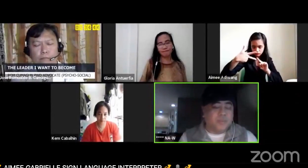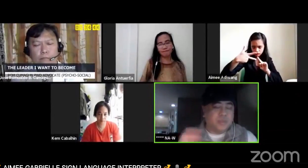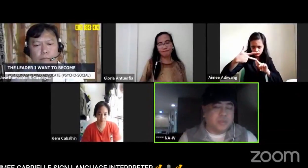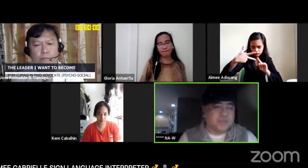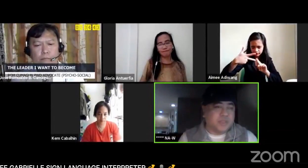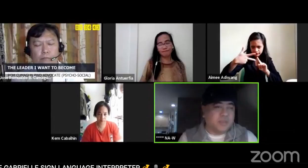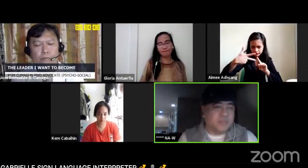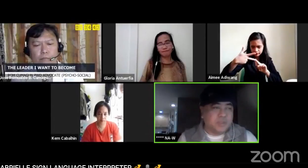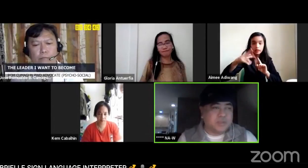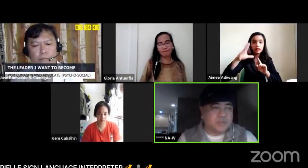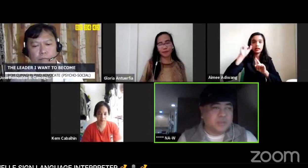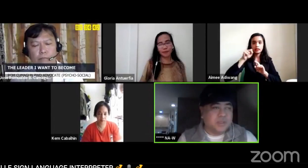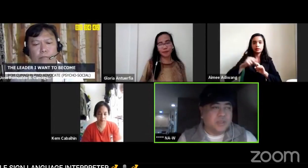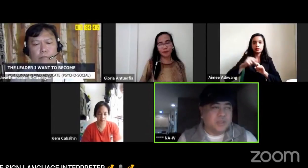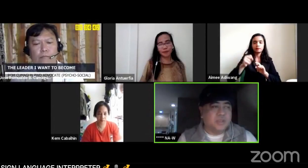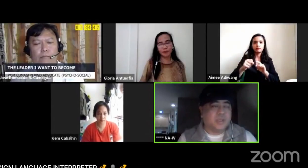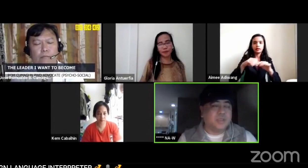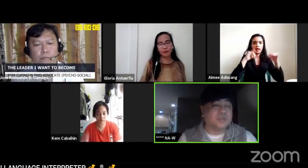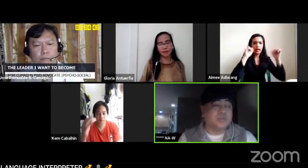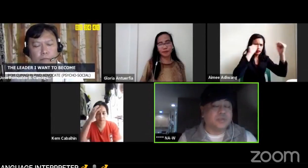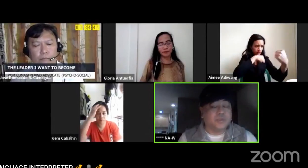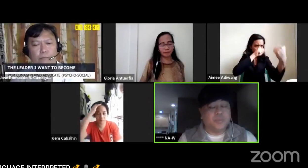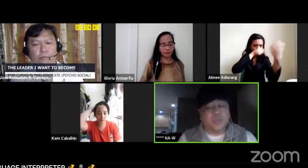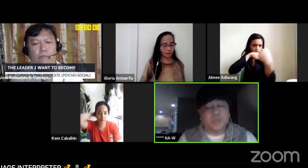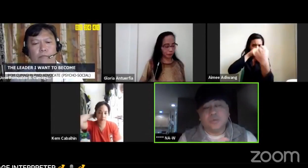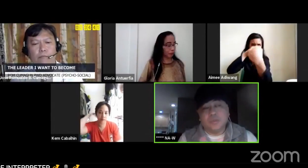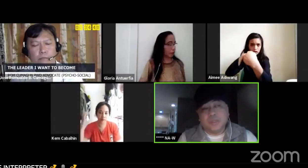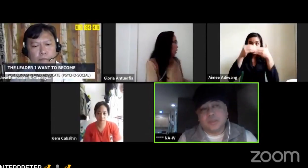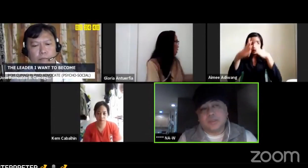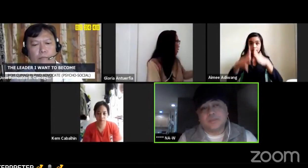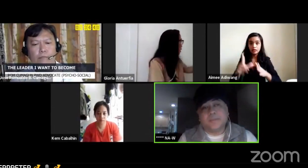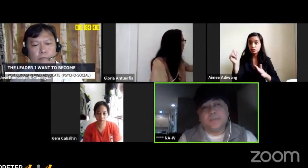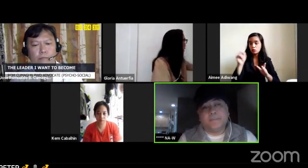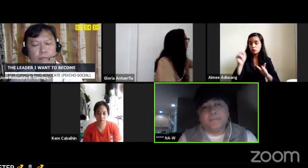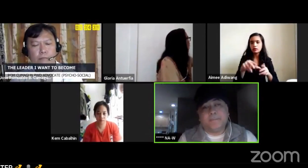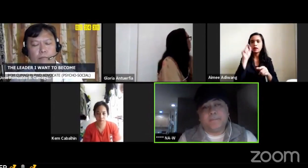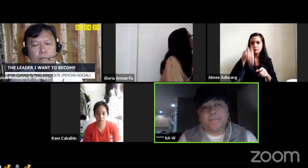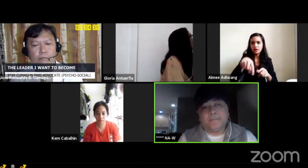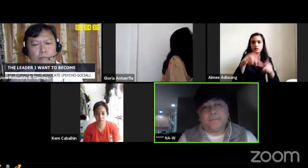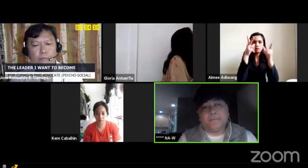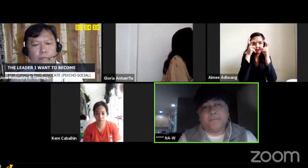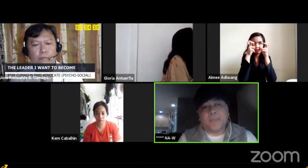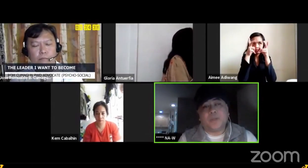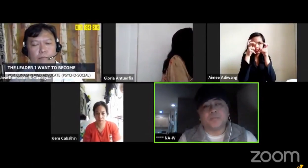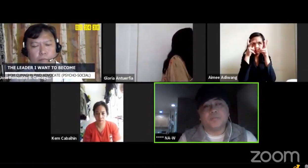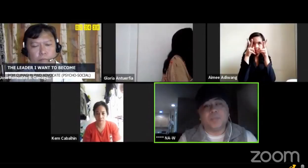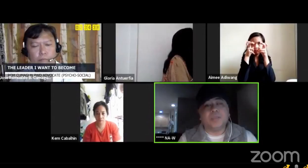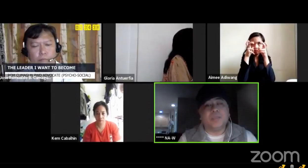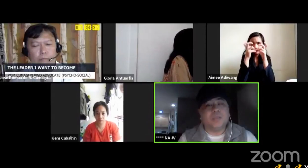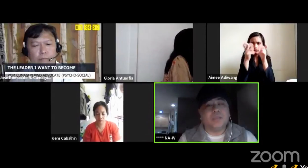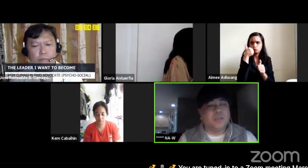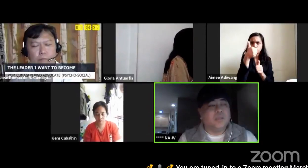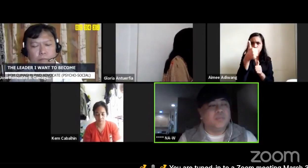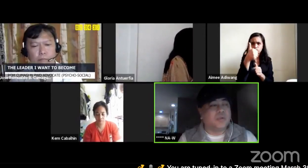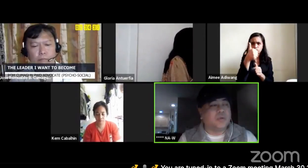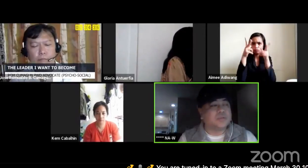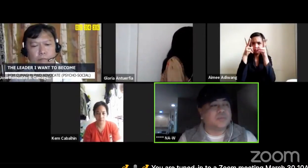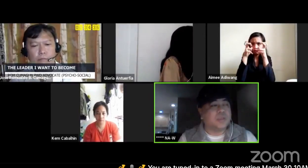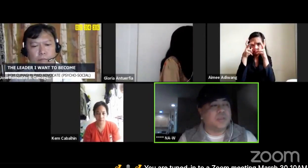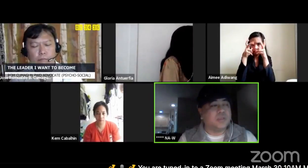getting people on the same page, a leader should also be a good listener. Because